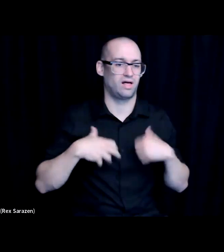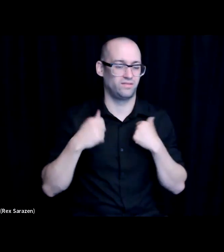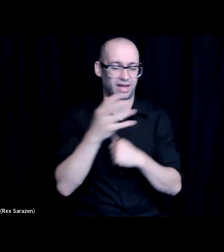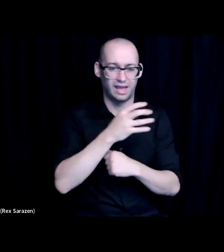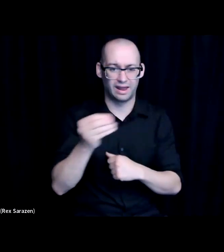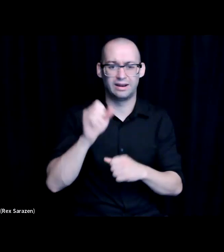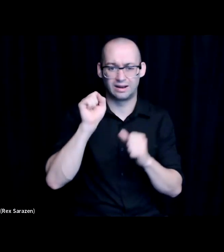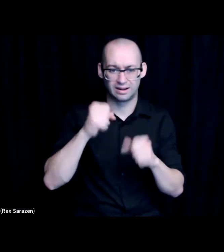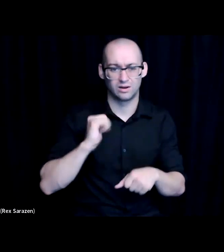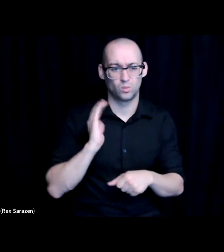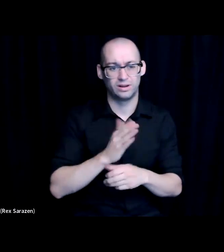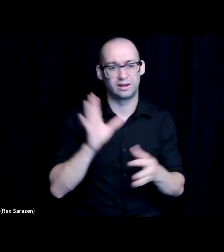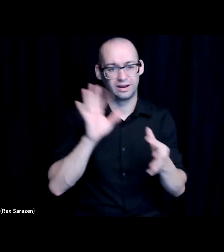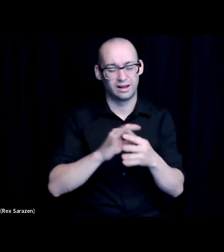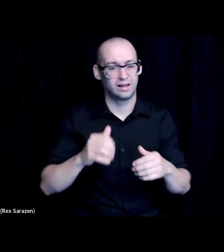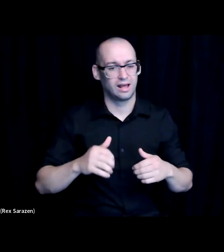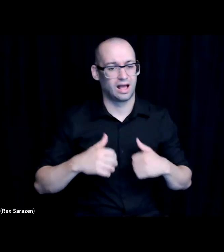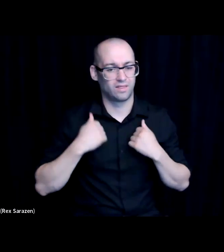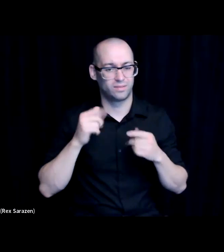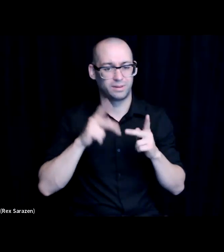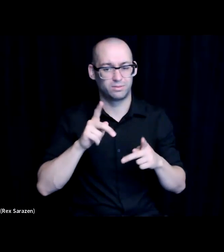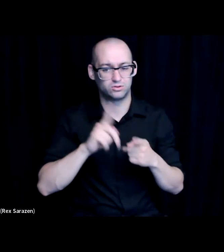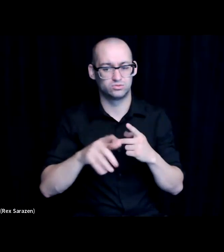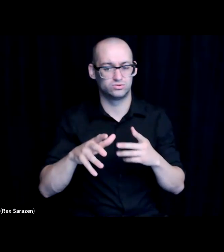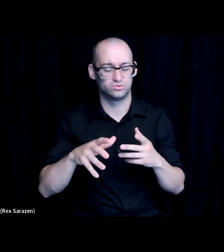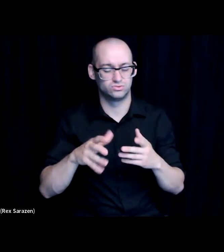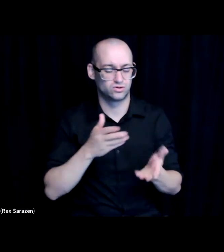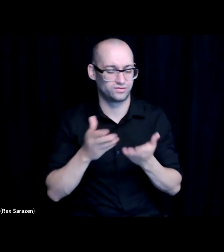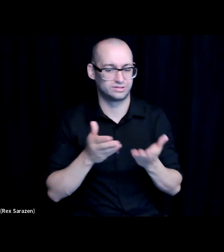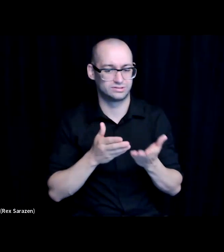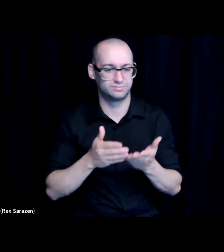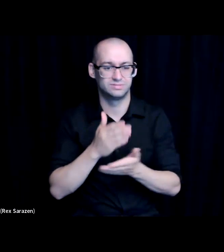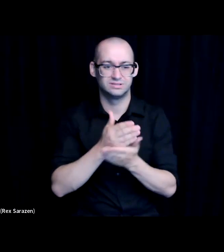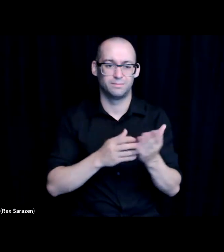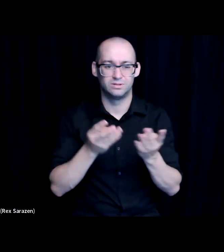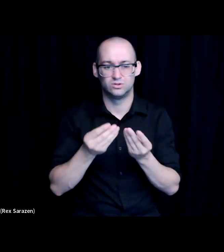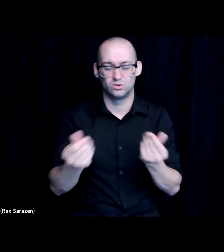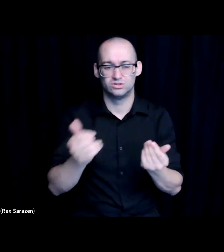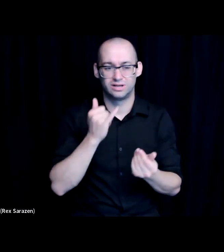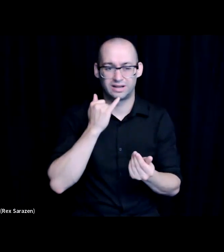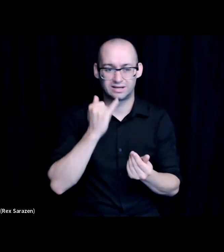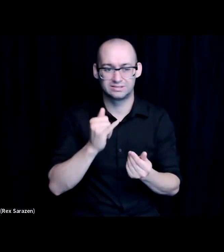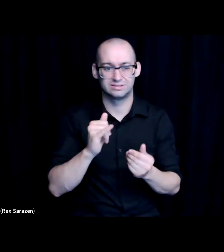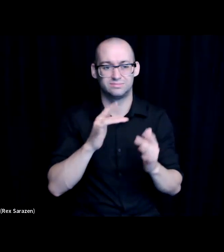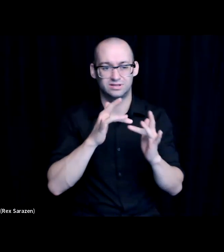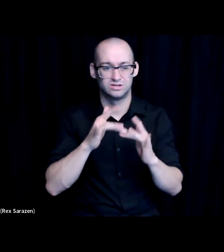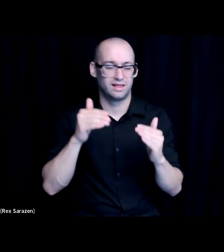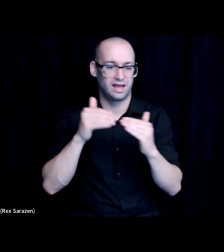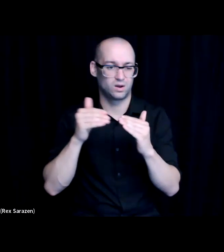to services? Some of the solutions identified that the digital equity plan could